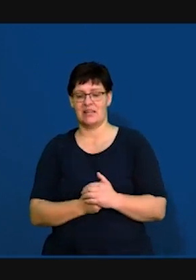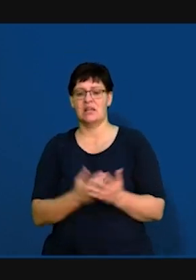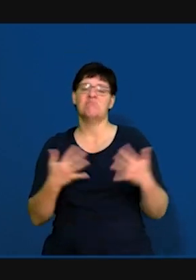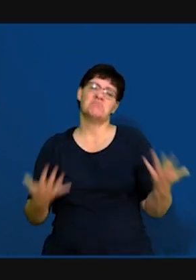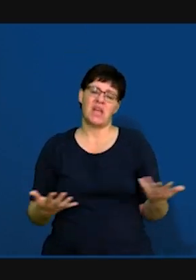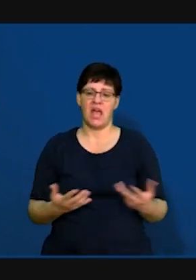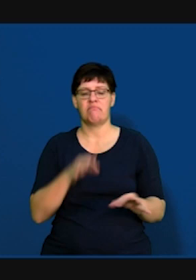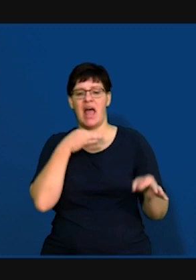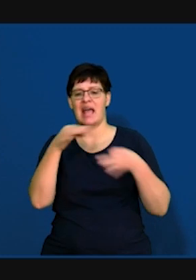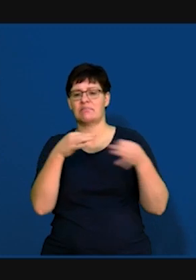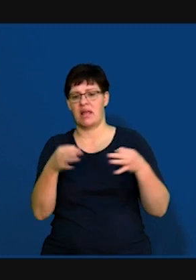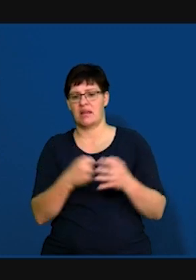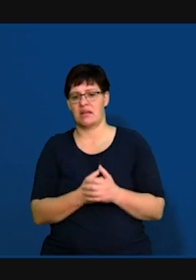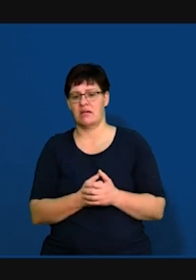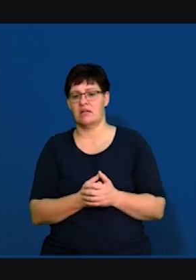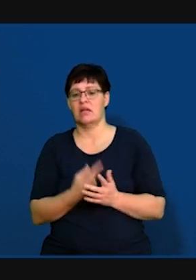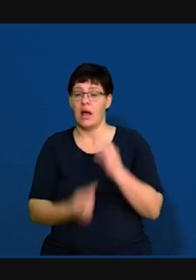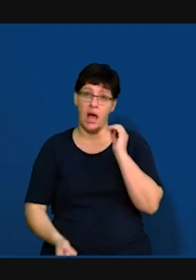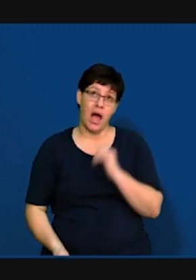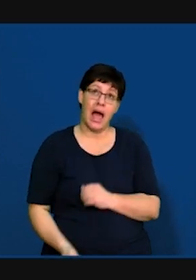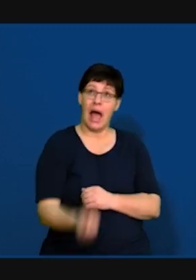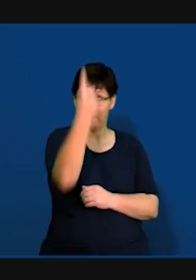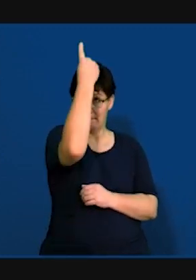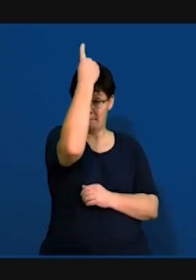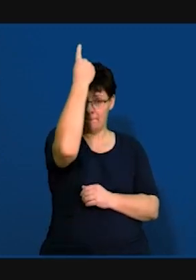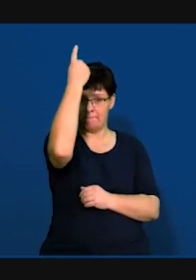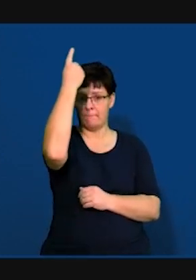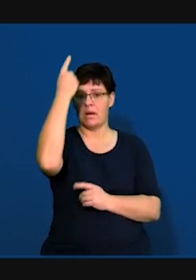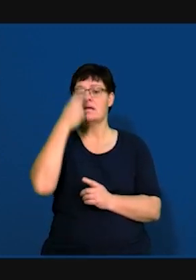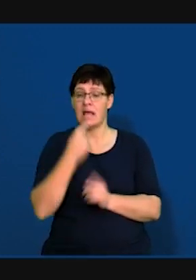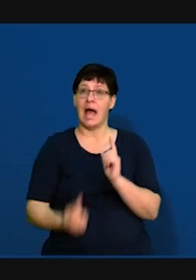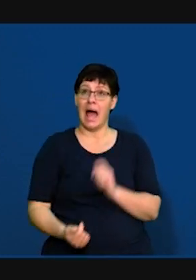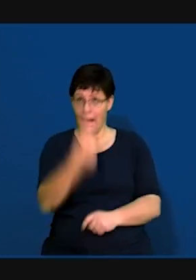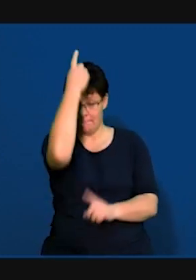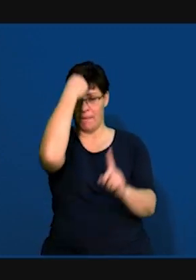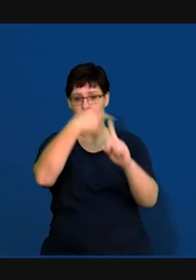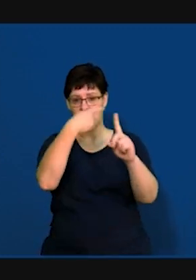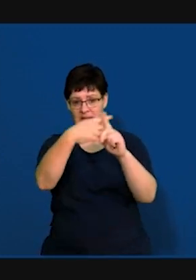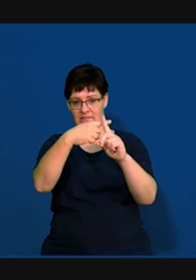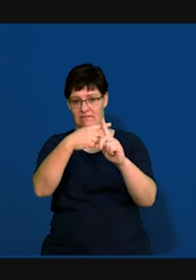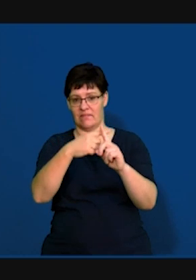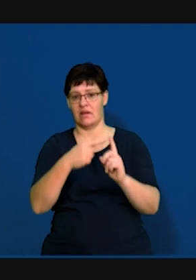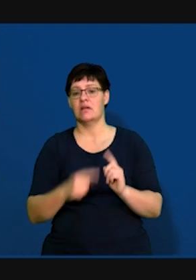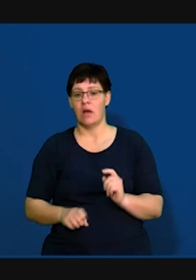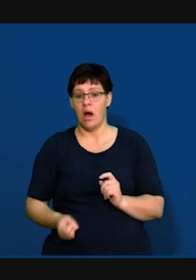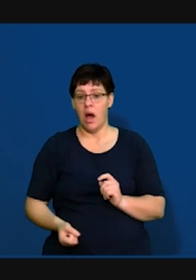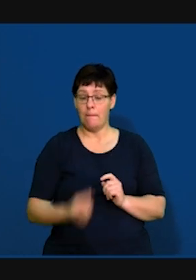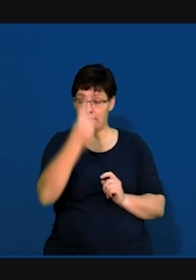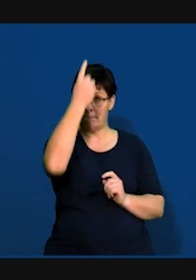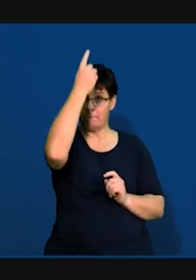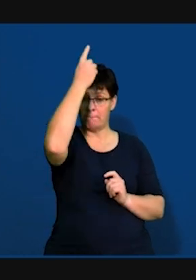could be prescribed, the object is thrown upwards, and then we're saying upwards is positive. So as it slows down, this object